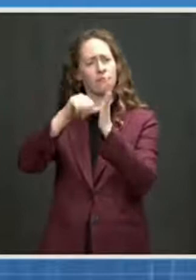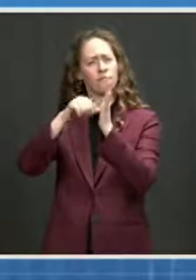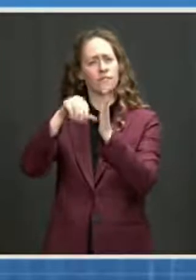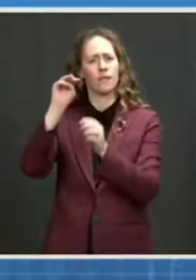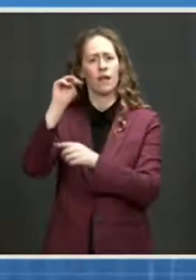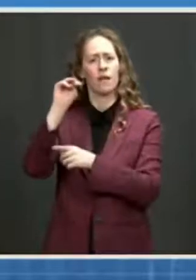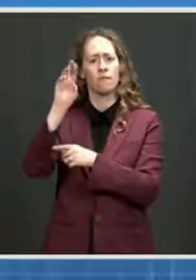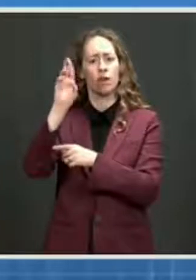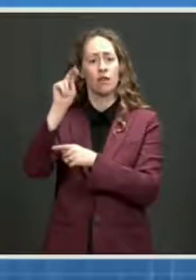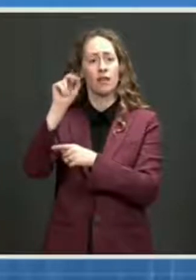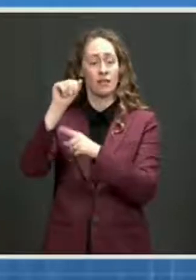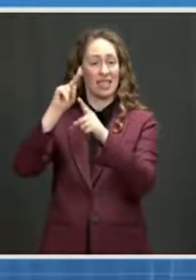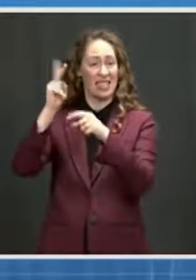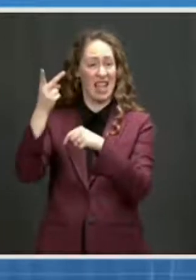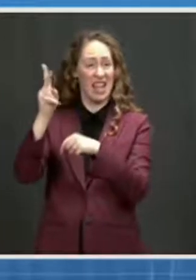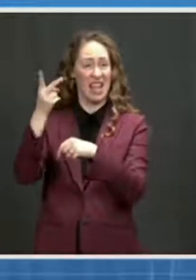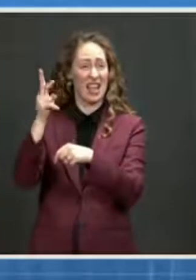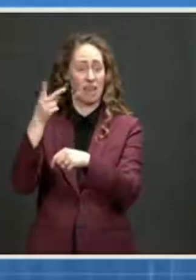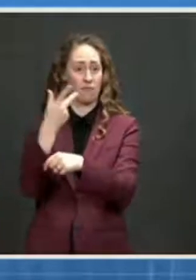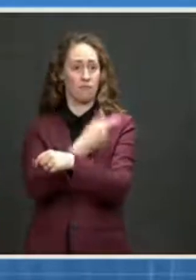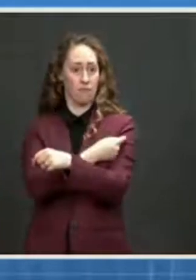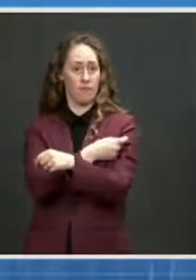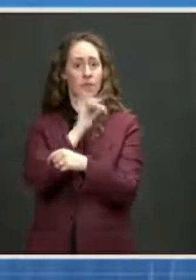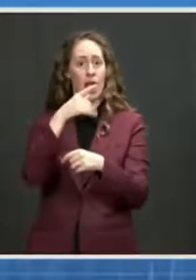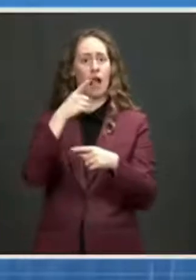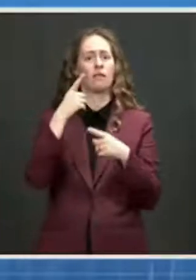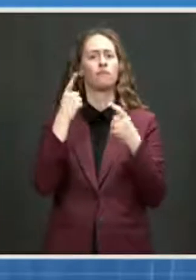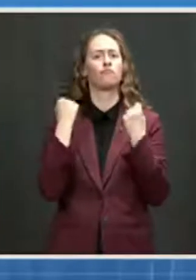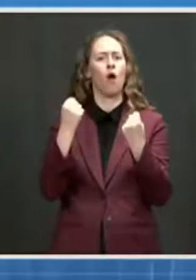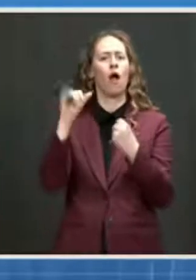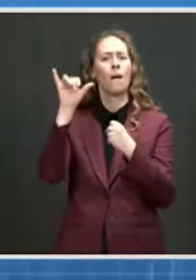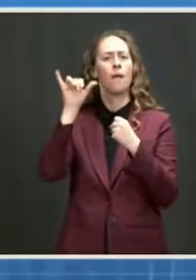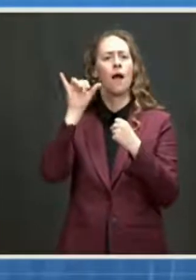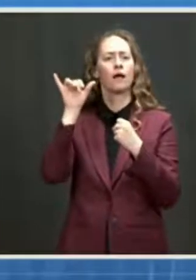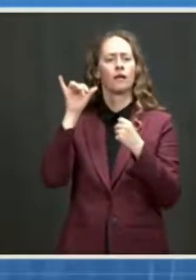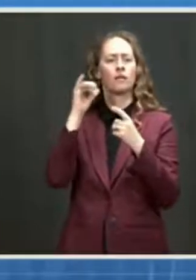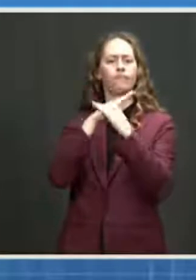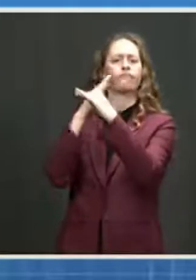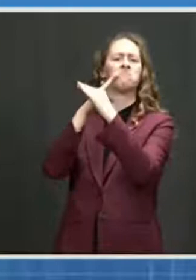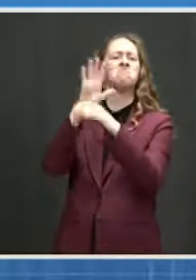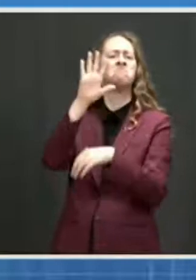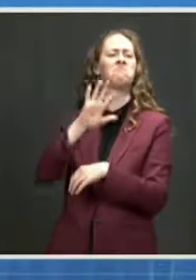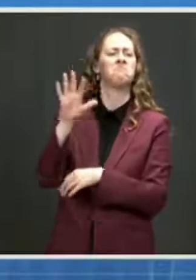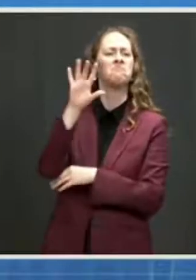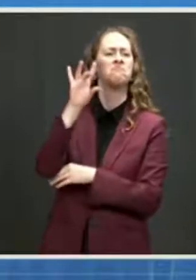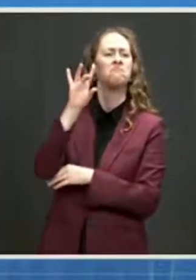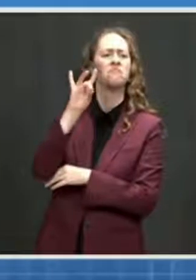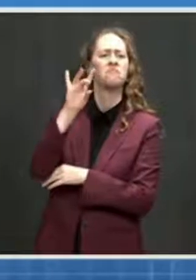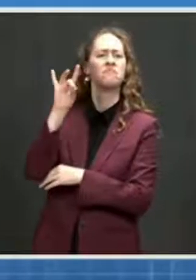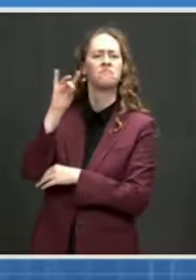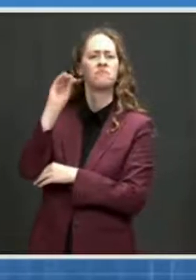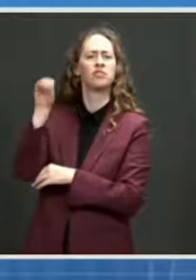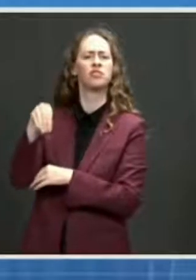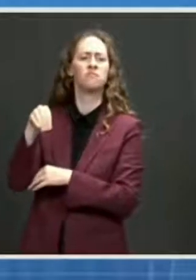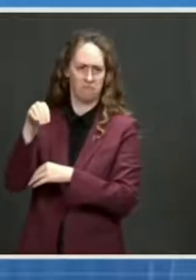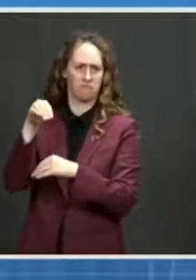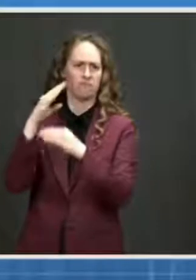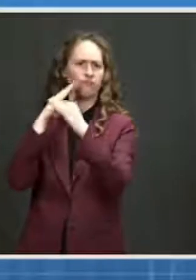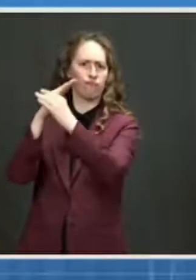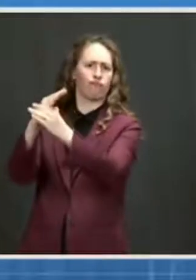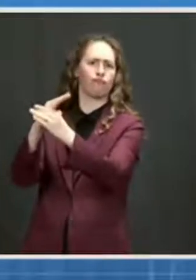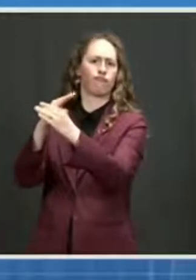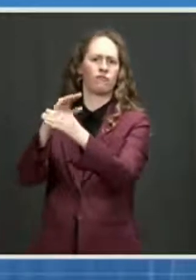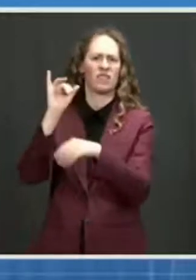Pfizer-BioNTech, it was 88% effective against the 617, and just like we've shown